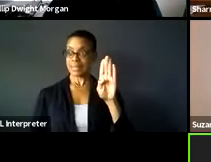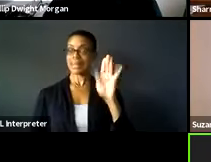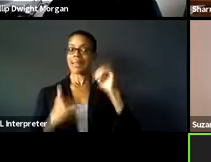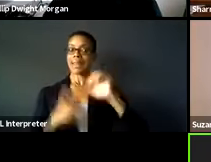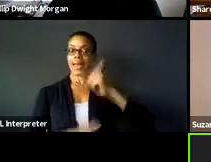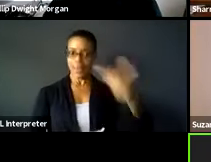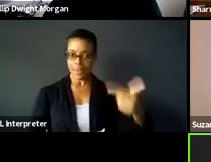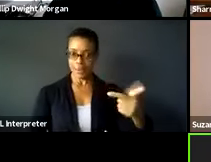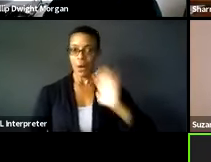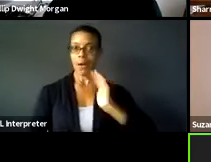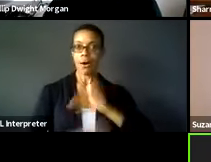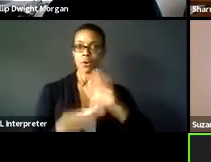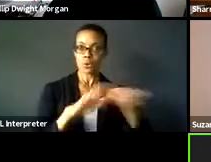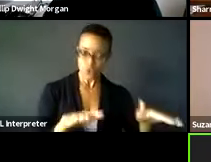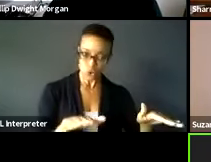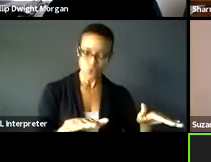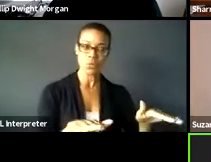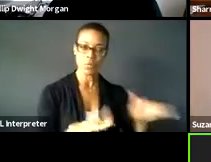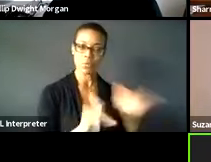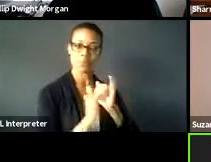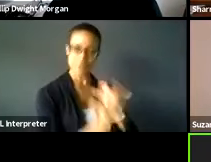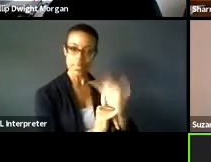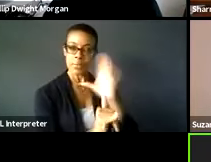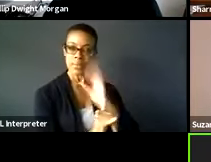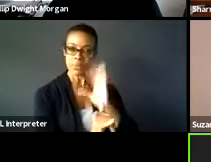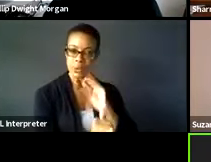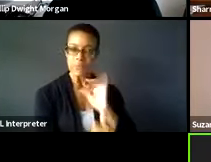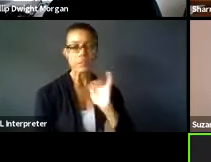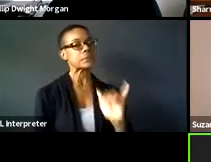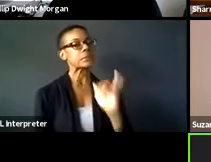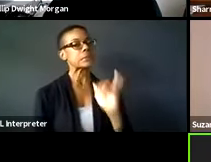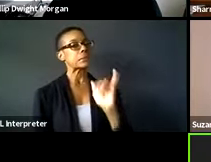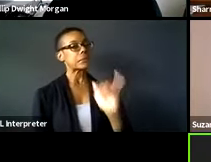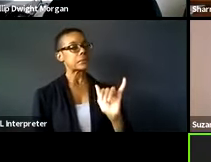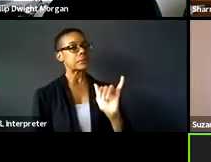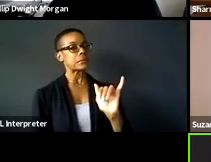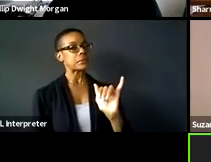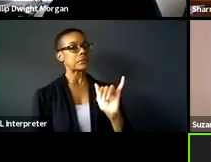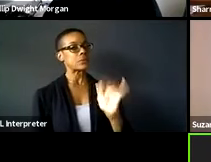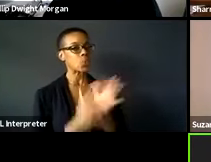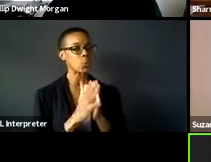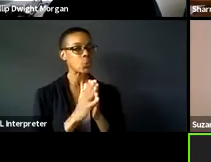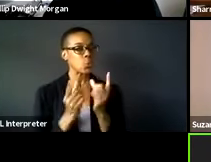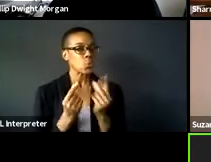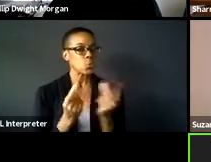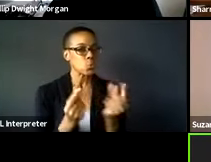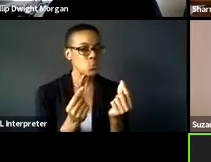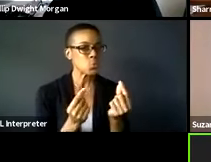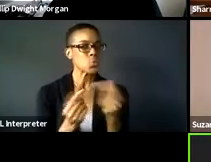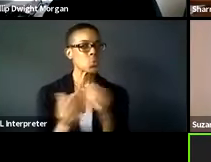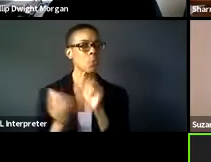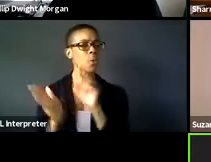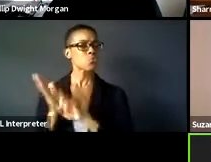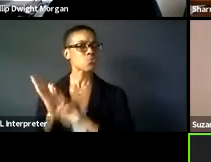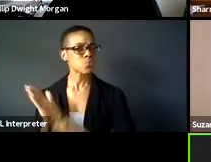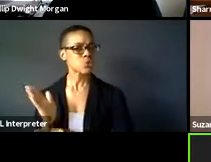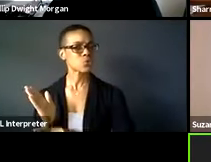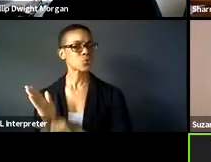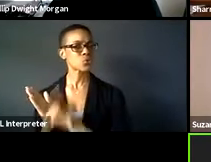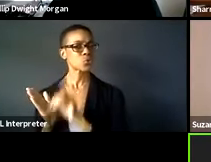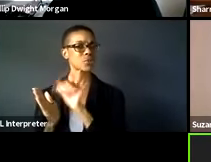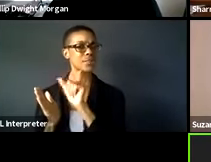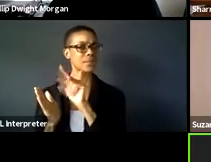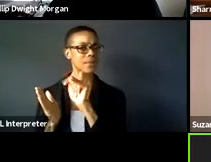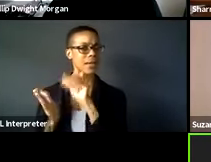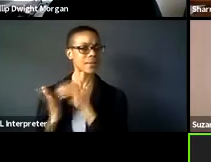same experiences. And then also knowing outcome and data-wise, what the research, what the data is saying about the outcome